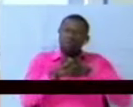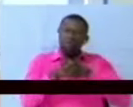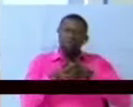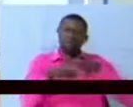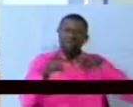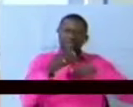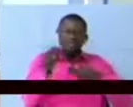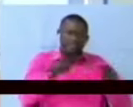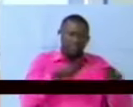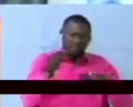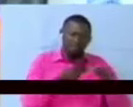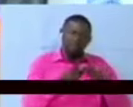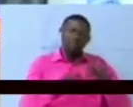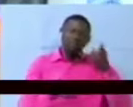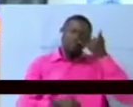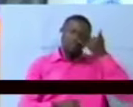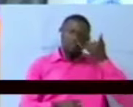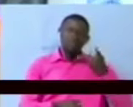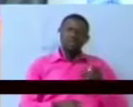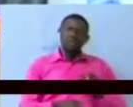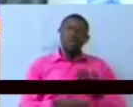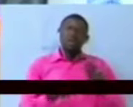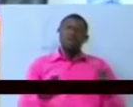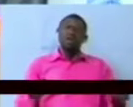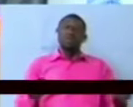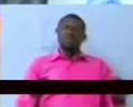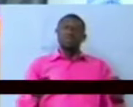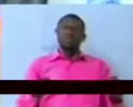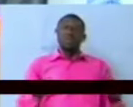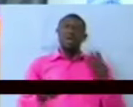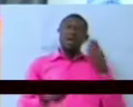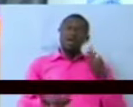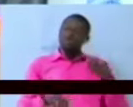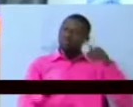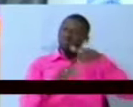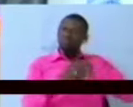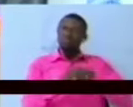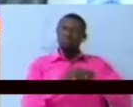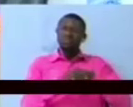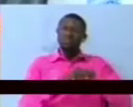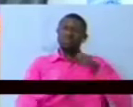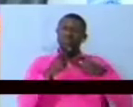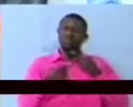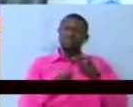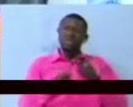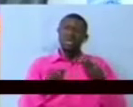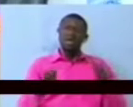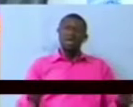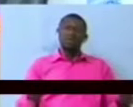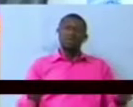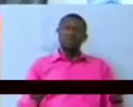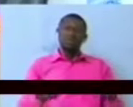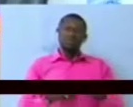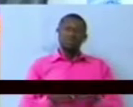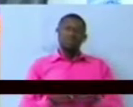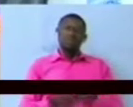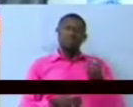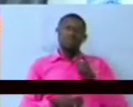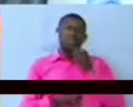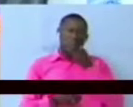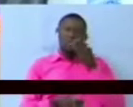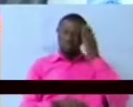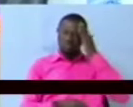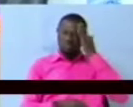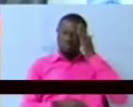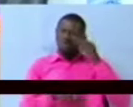gatt rek ci tënka yow naka nga mëna duggé ci mbir mi bañ wax né yow da nga yégon li xew